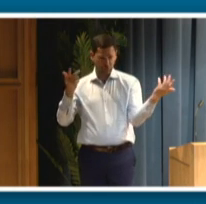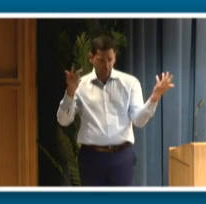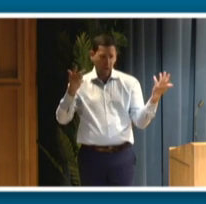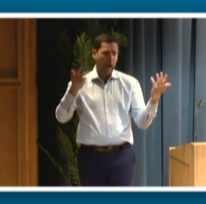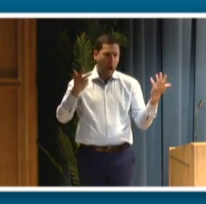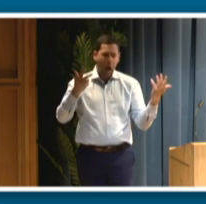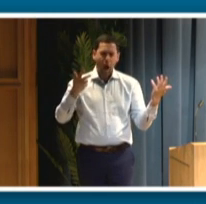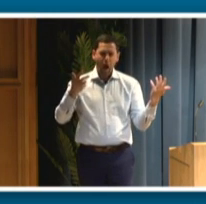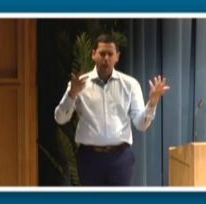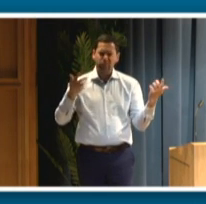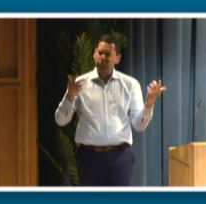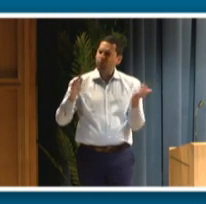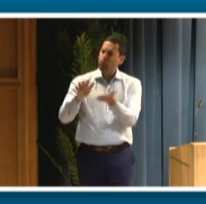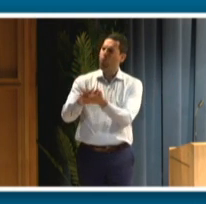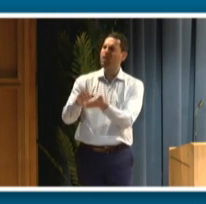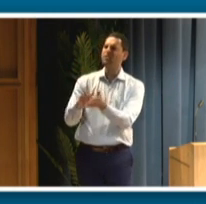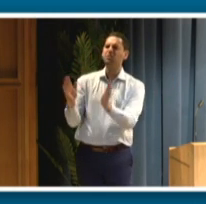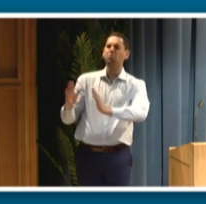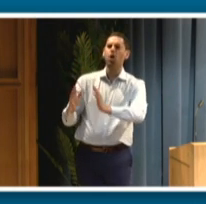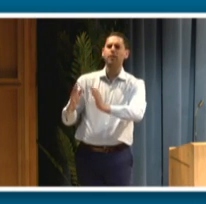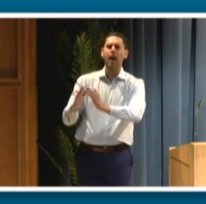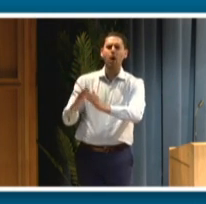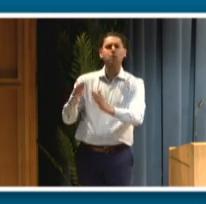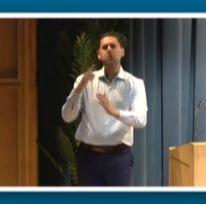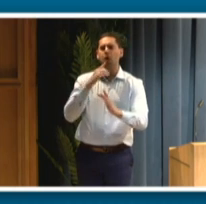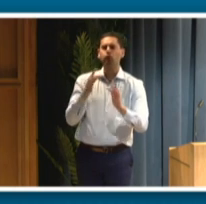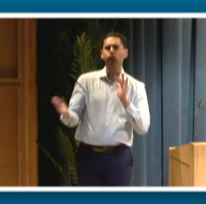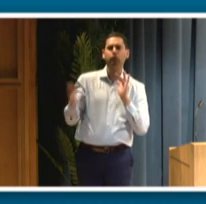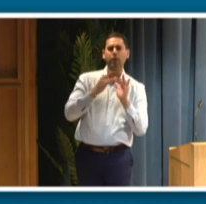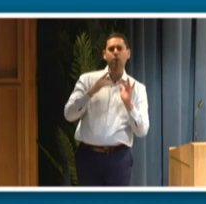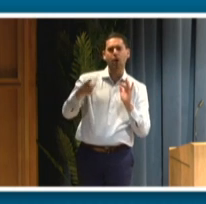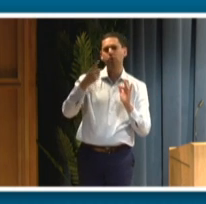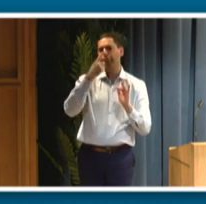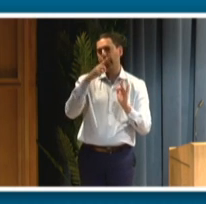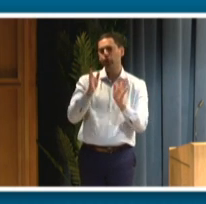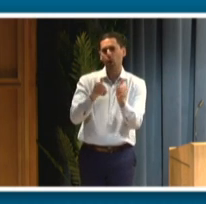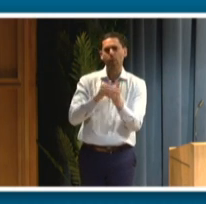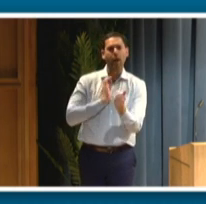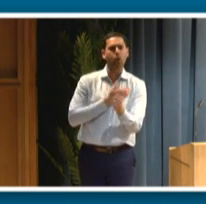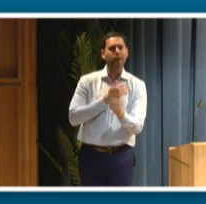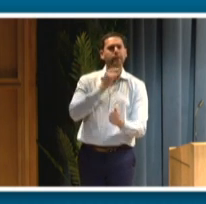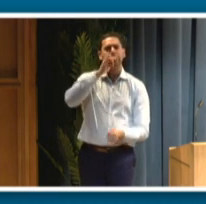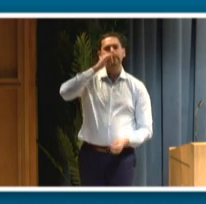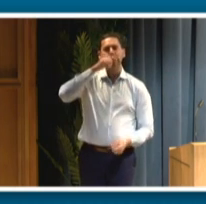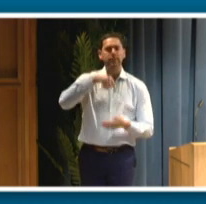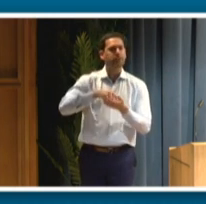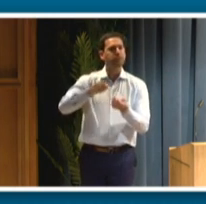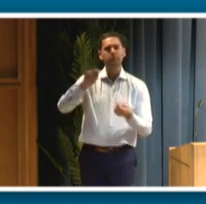smaller towns would reach out and say, can you come and talk to our kids? We're in Tuscaloosa,